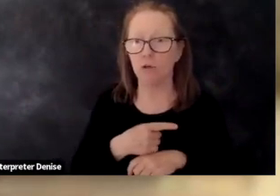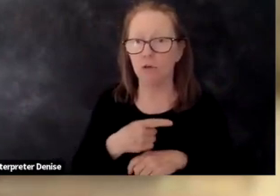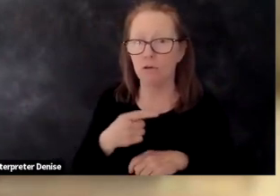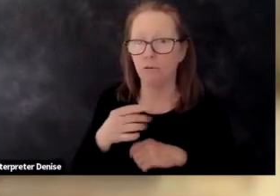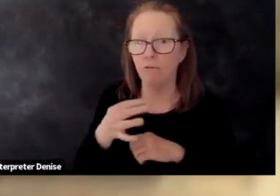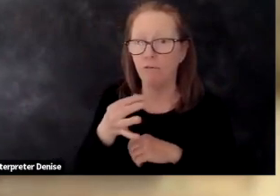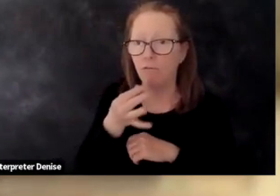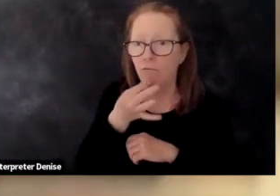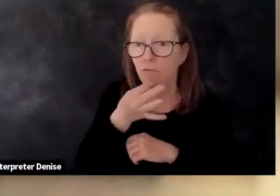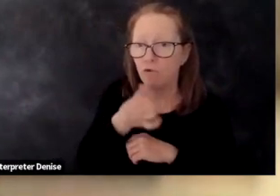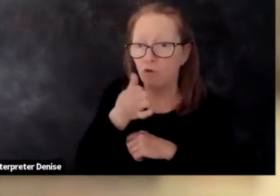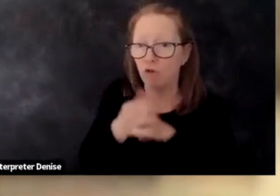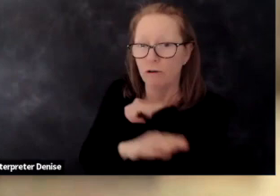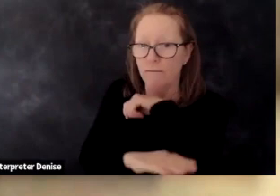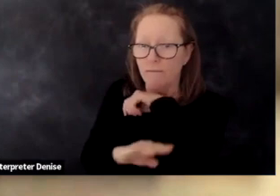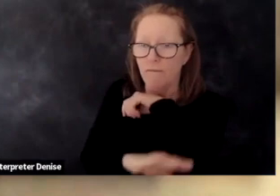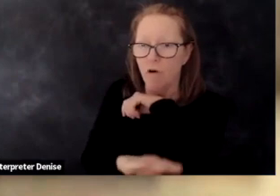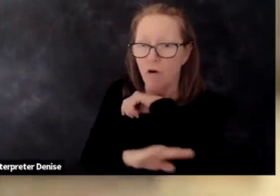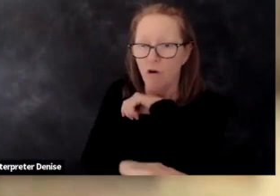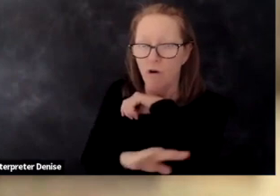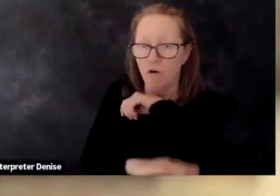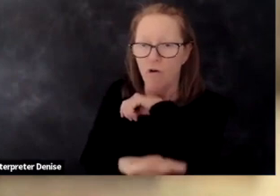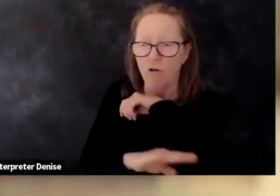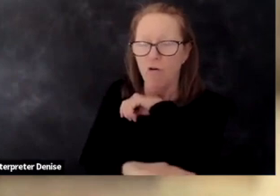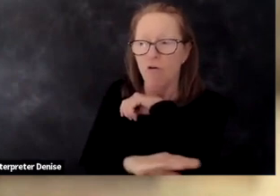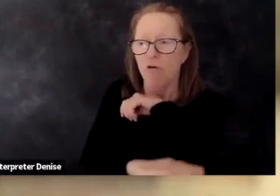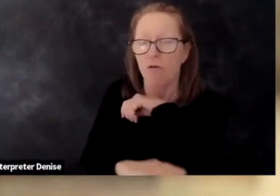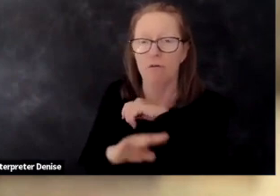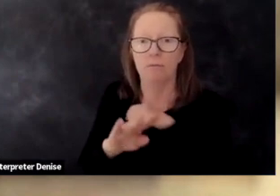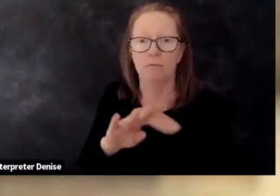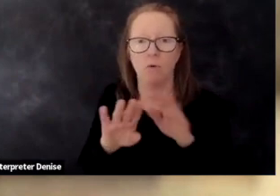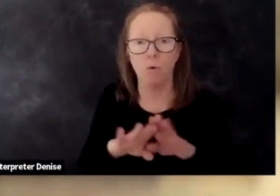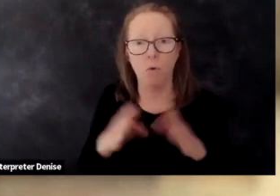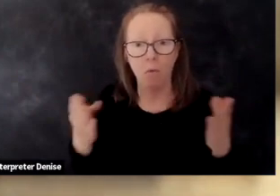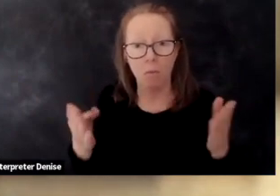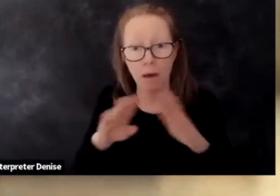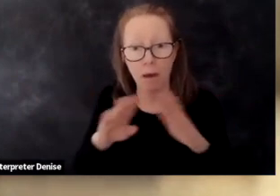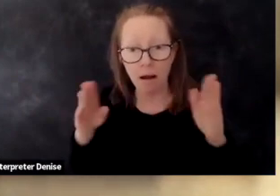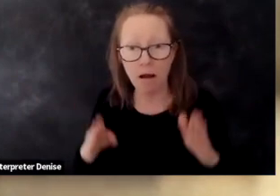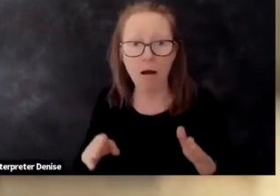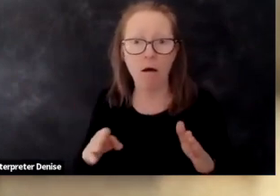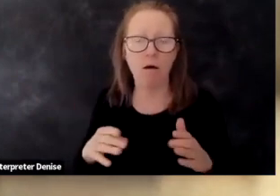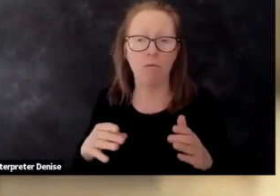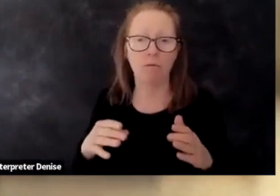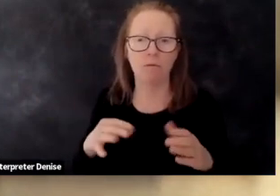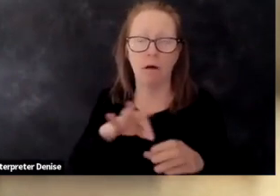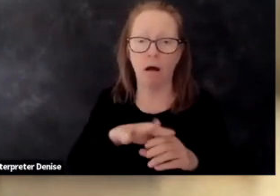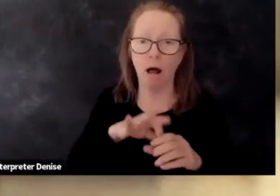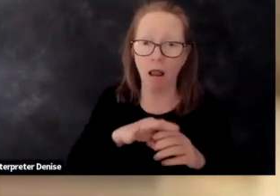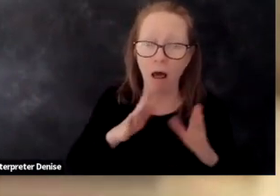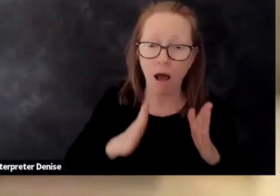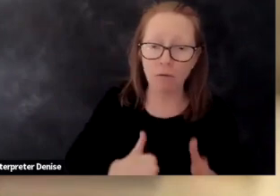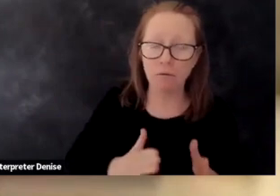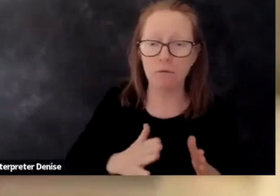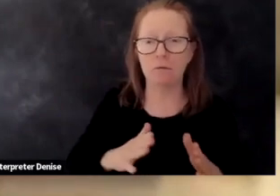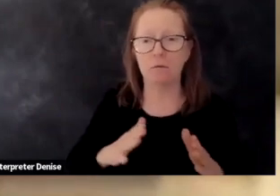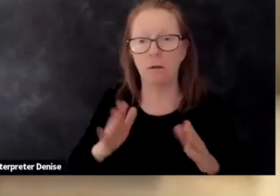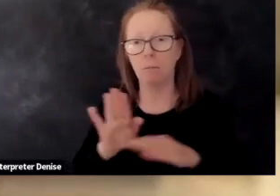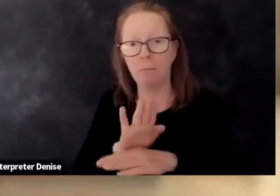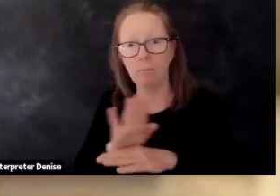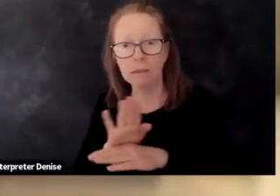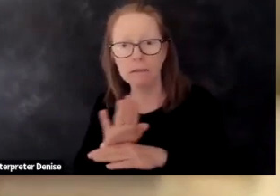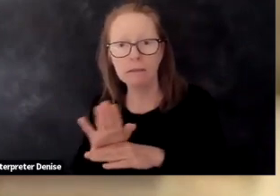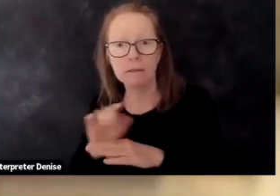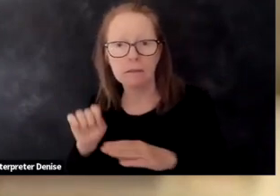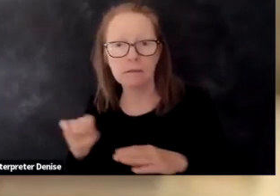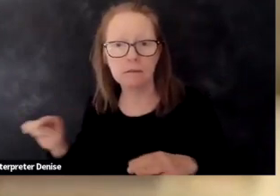so that people can come, and it's an open house. We work with our elected officials, our community businesses who sponsor so